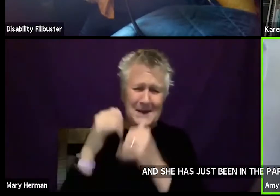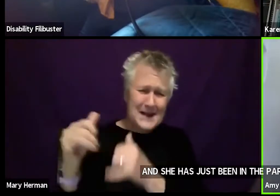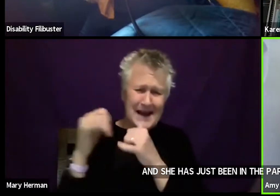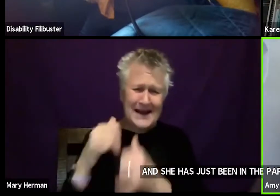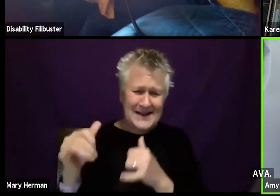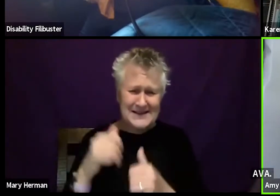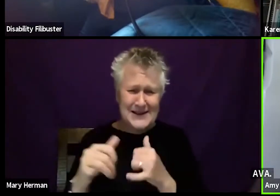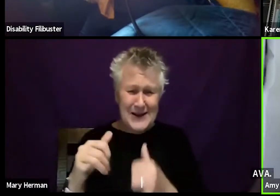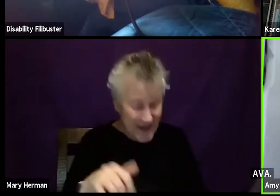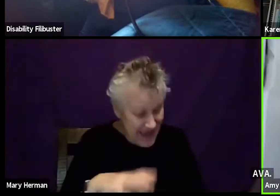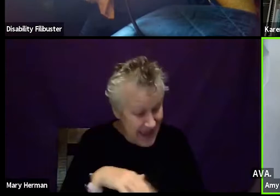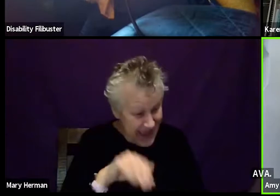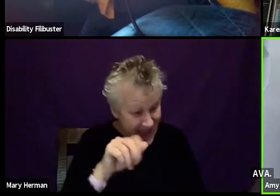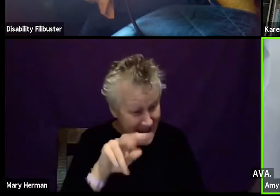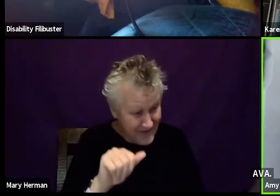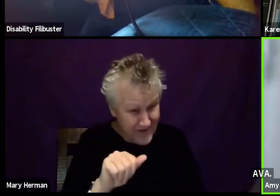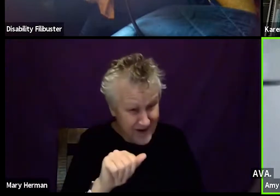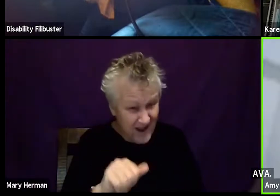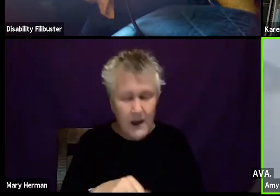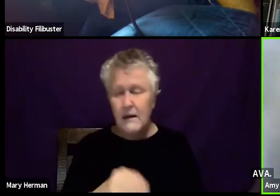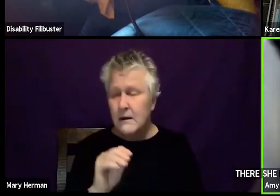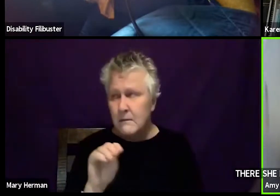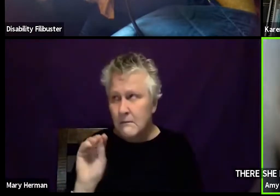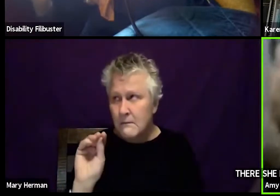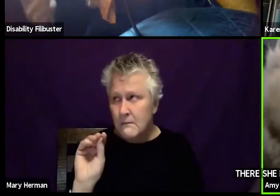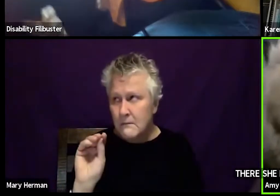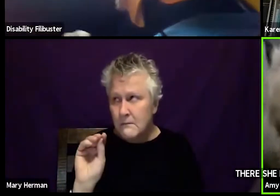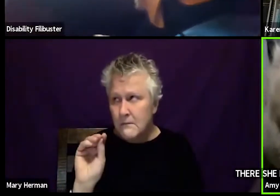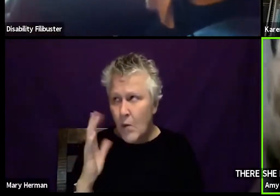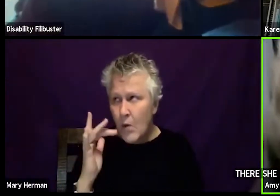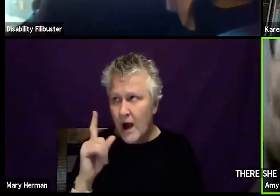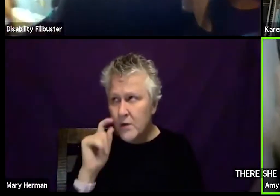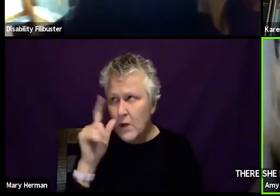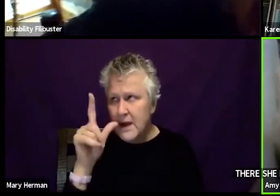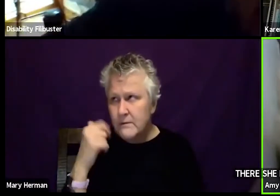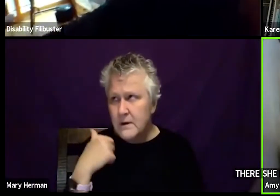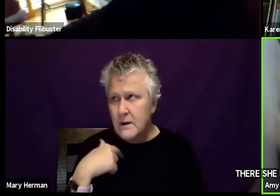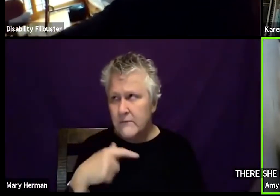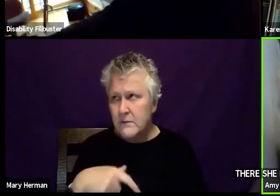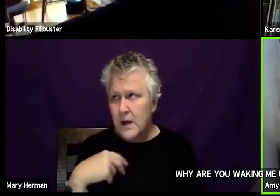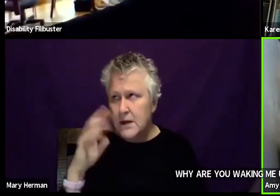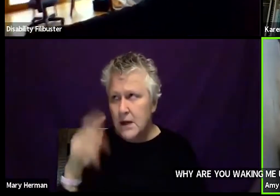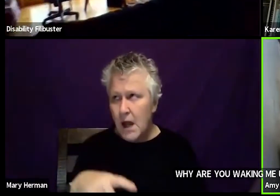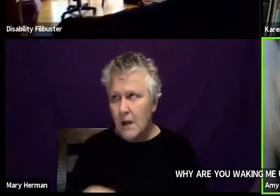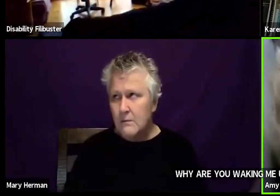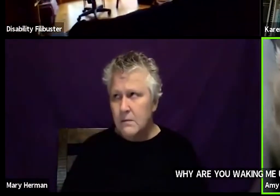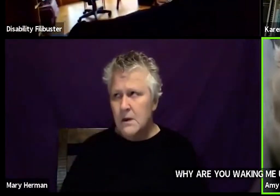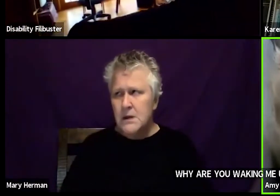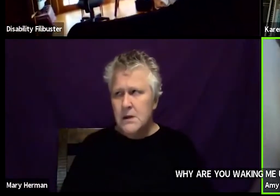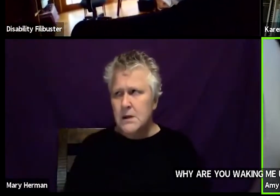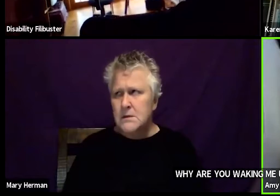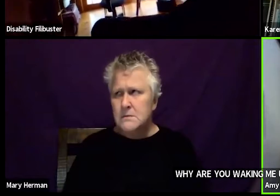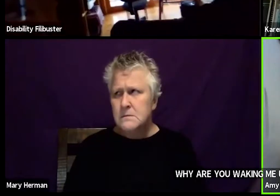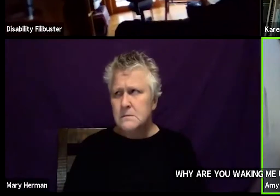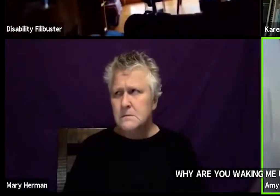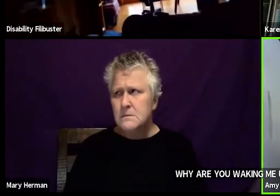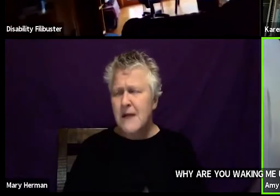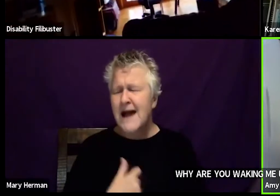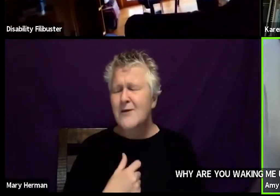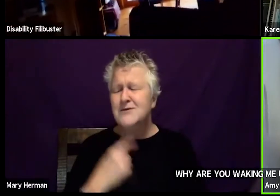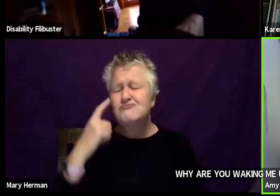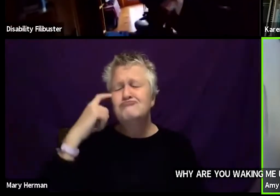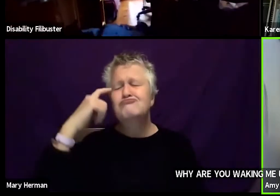is. Why are you waking me up from my nap? Why are you waking me up from my nap? I was in the park and then I